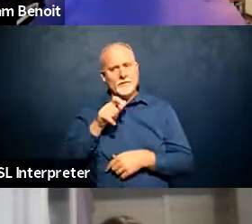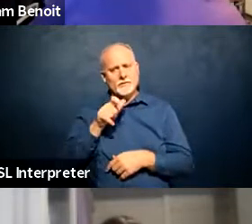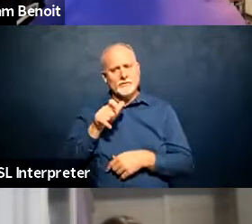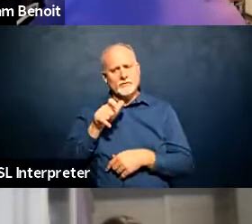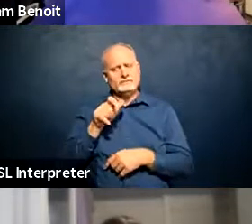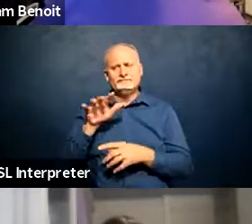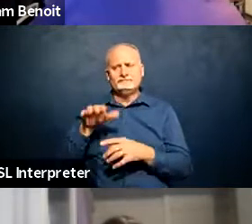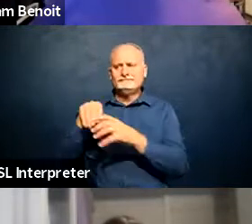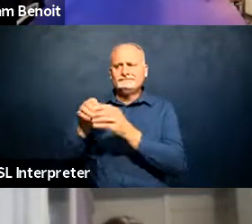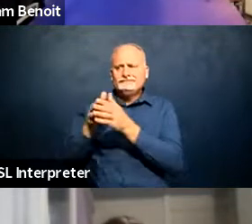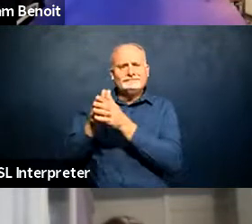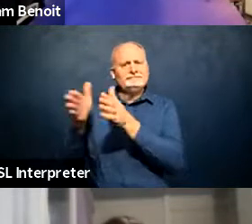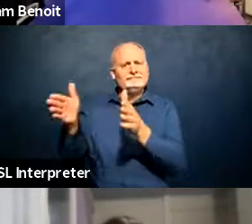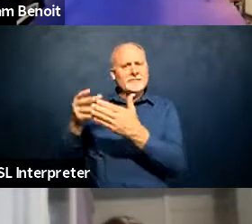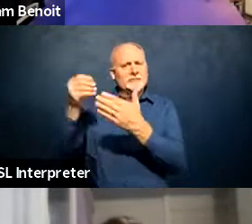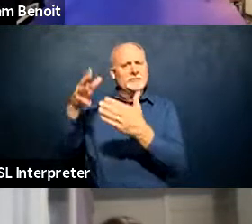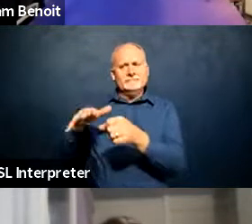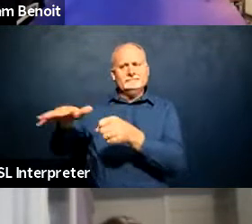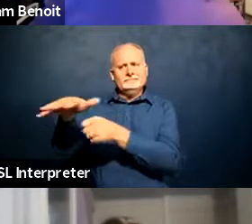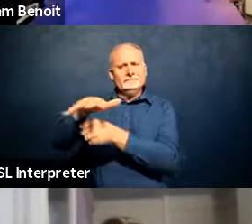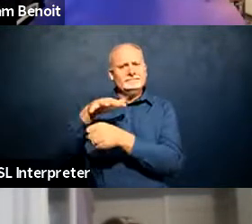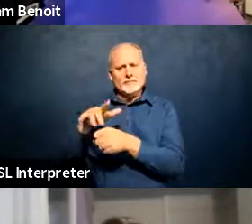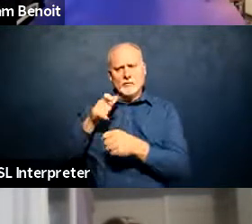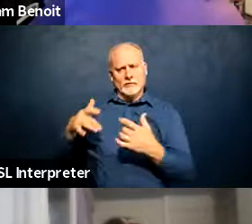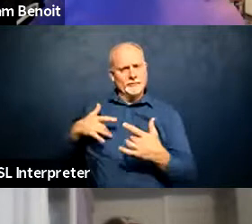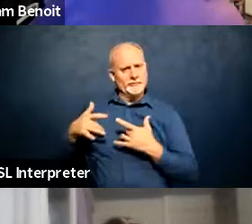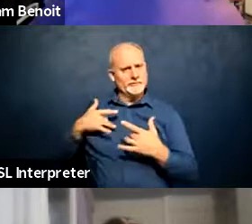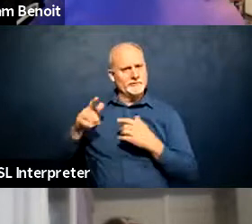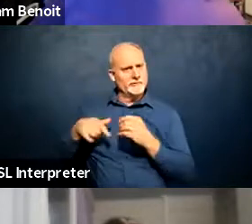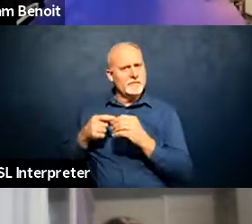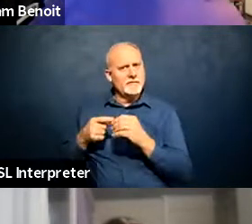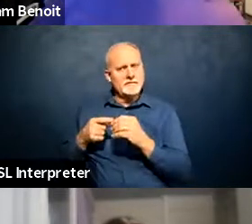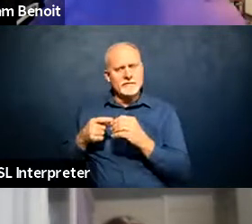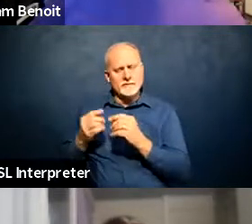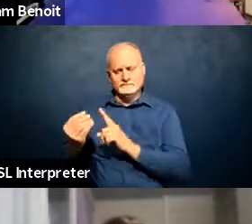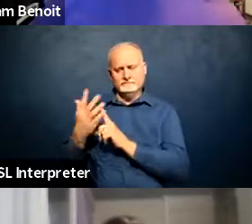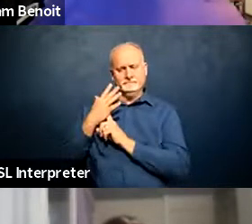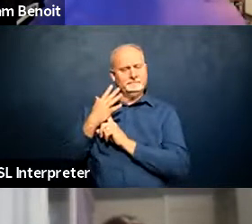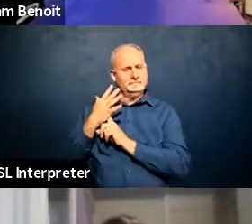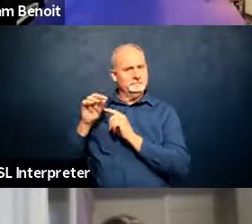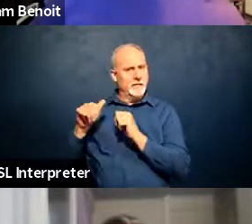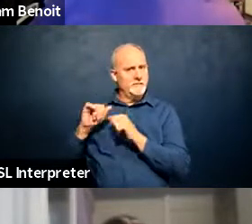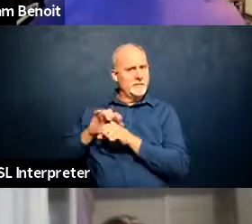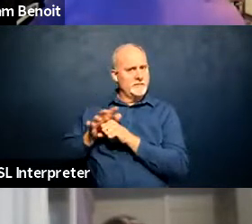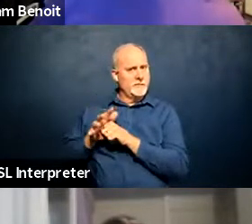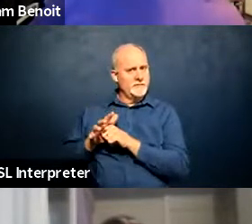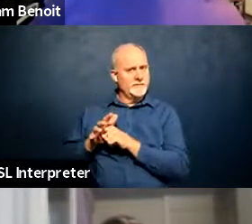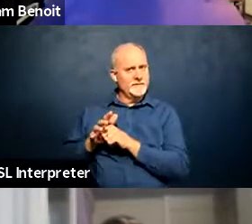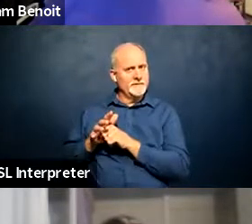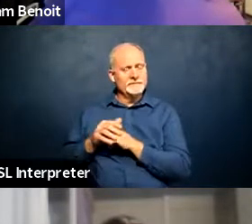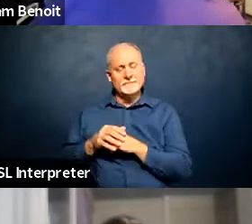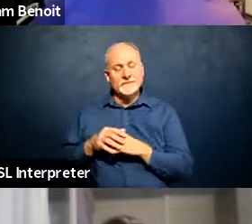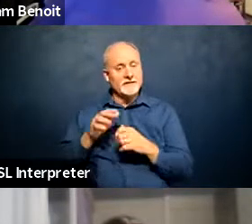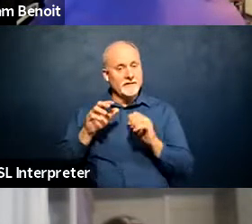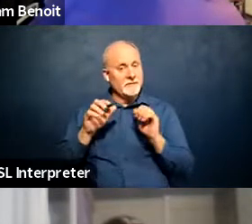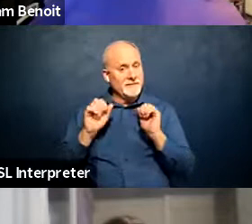general population that are concerned in part about the exposure they may have had. And the ability to offer